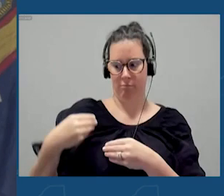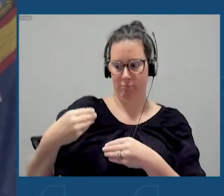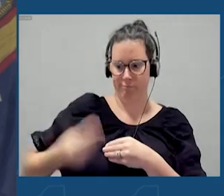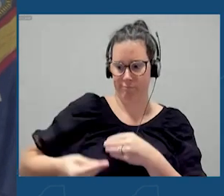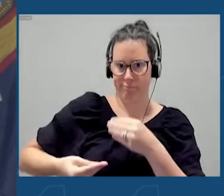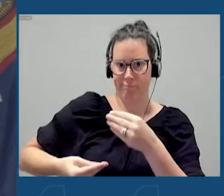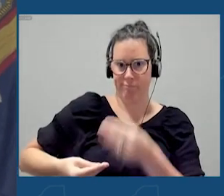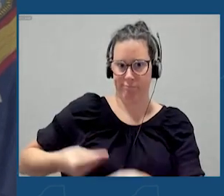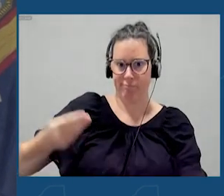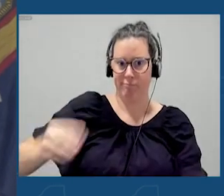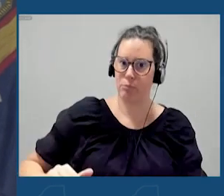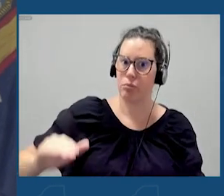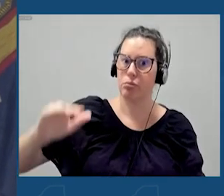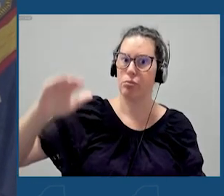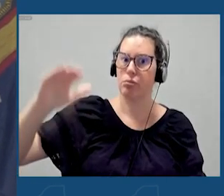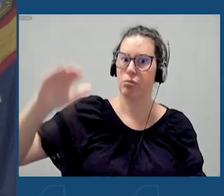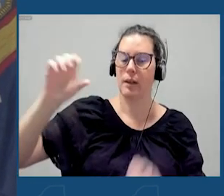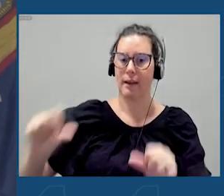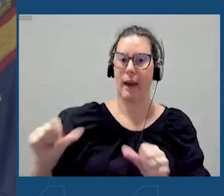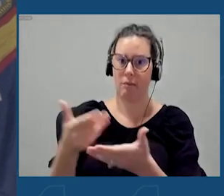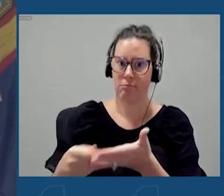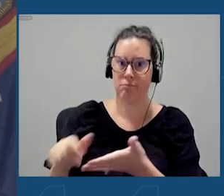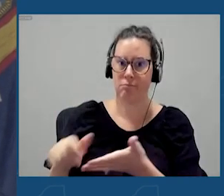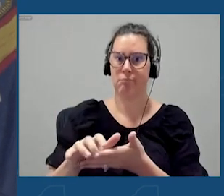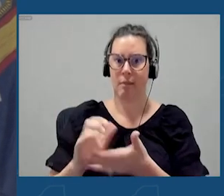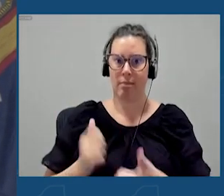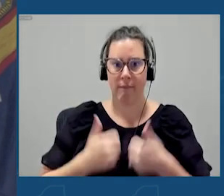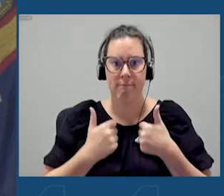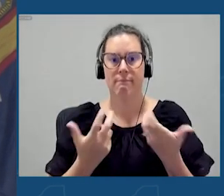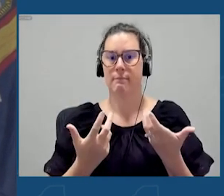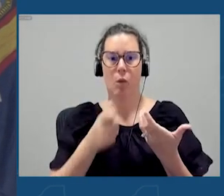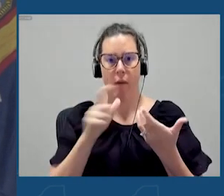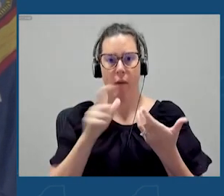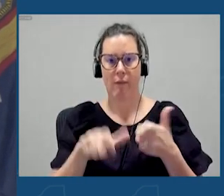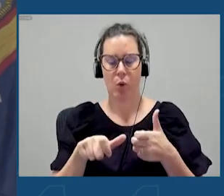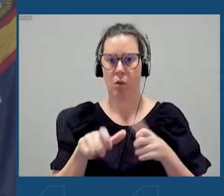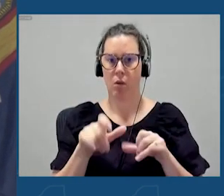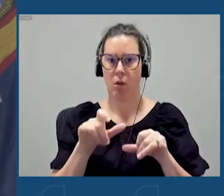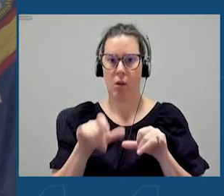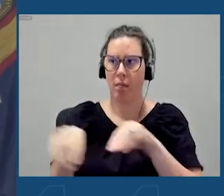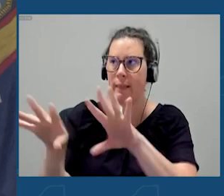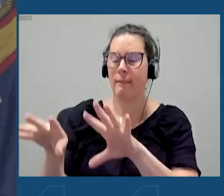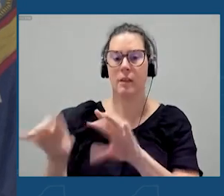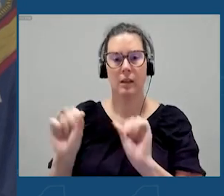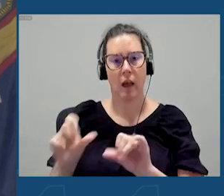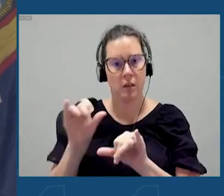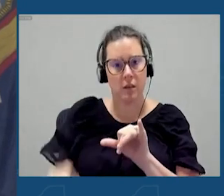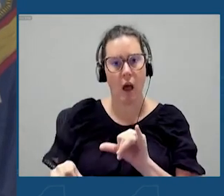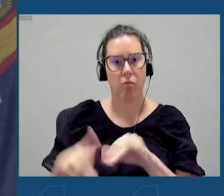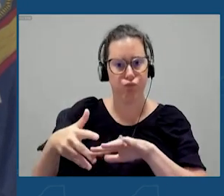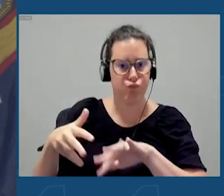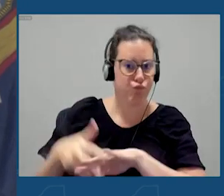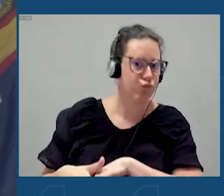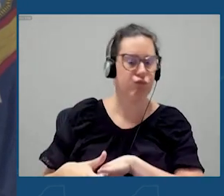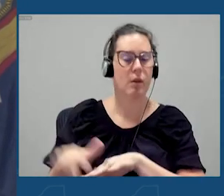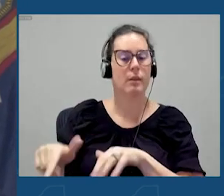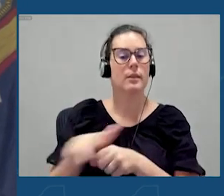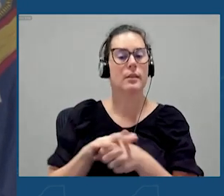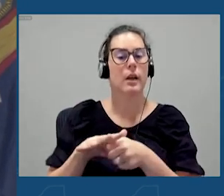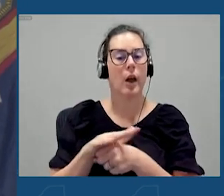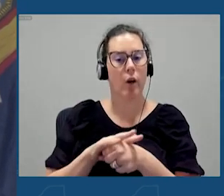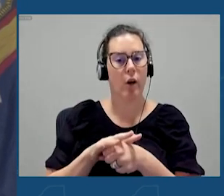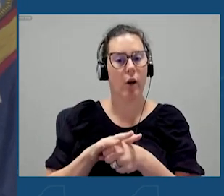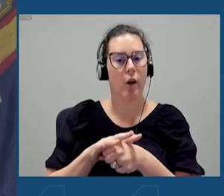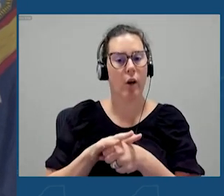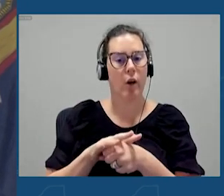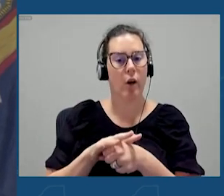here, not leave as it happened for so long. This area was the heart of the textile industry. It also had, at one